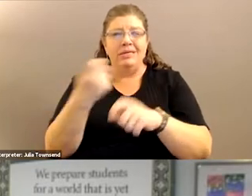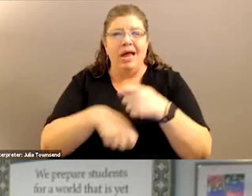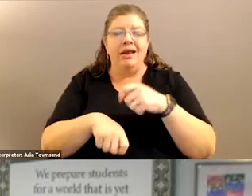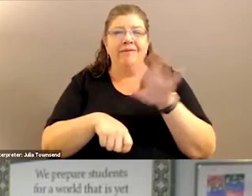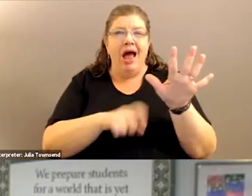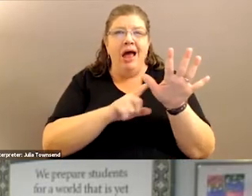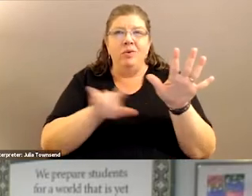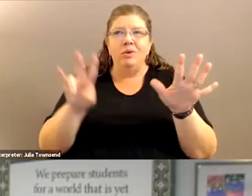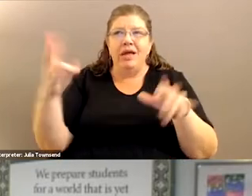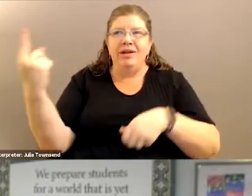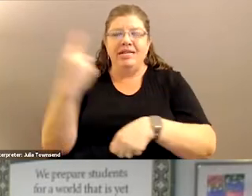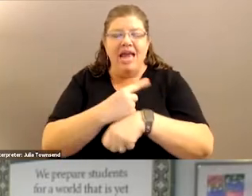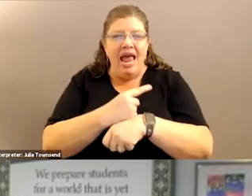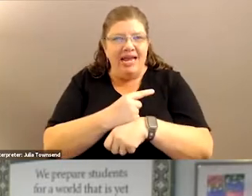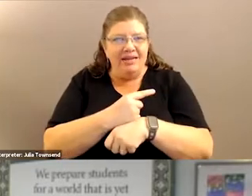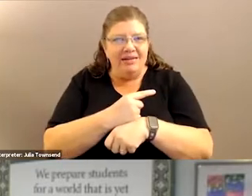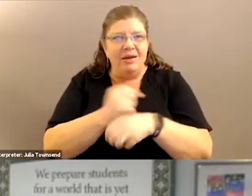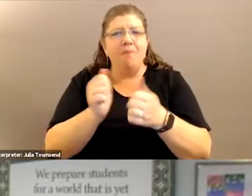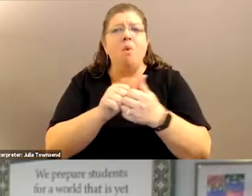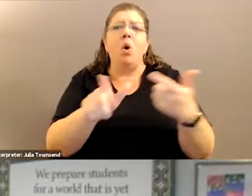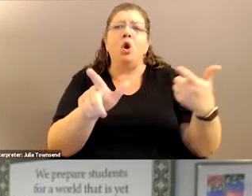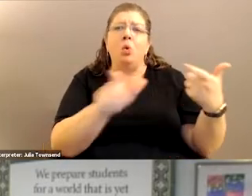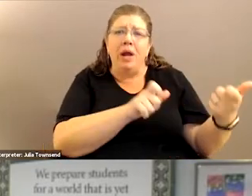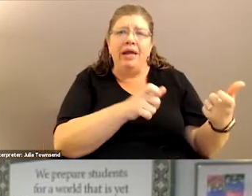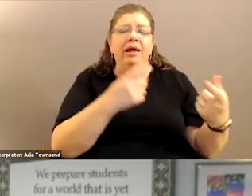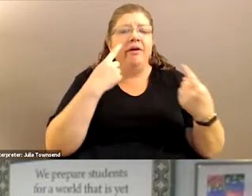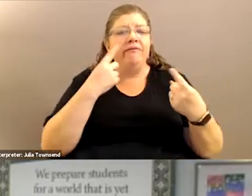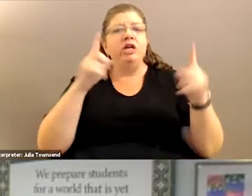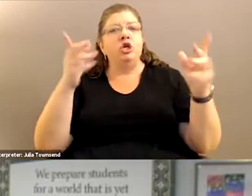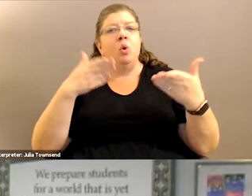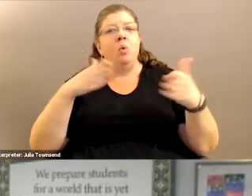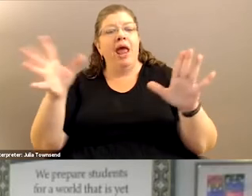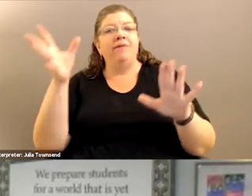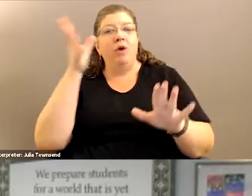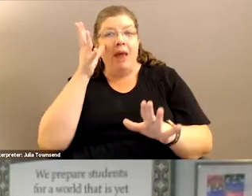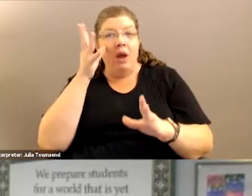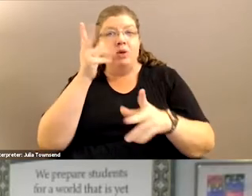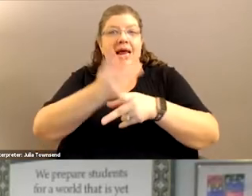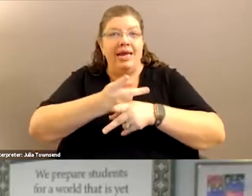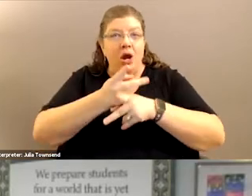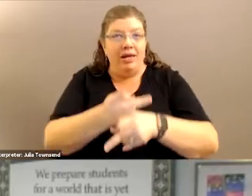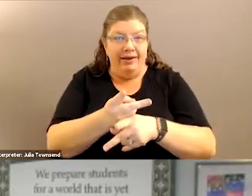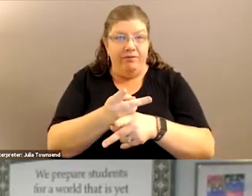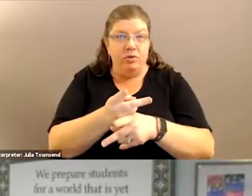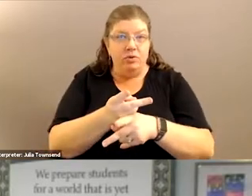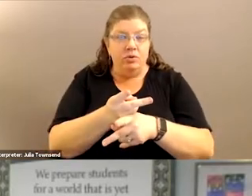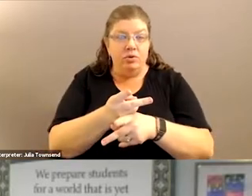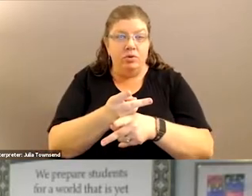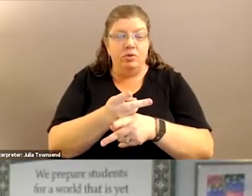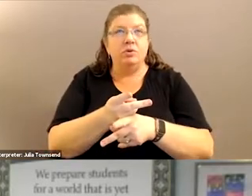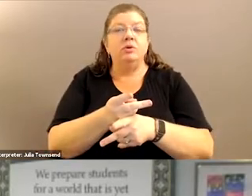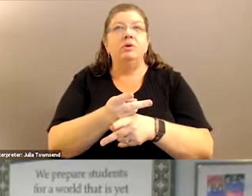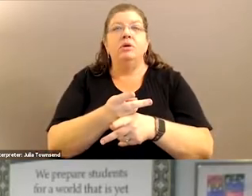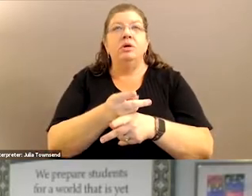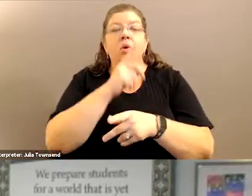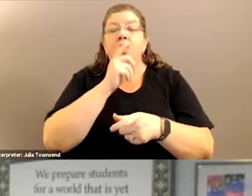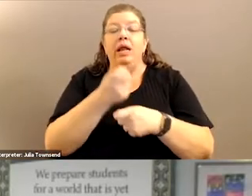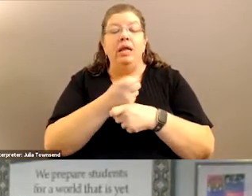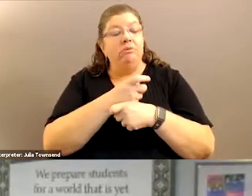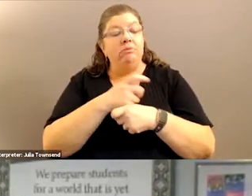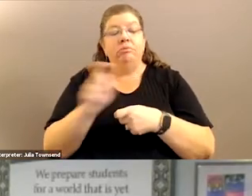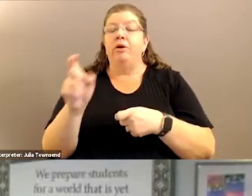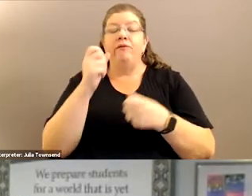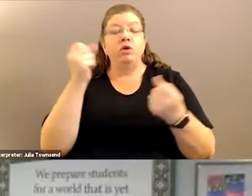days and just a quicker efficient way for parents and caregivers to be just so detrimental to lots of